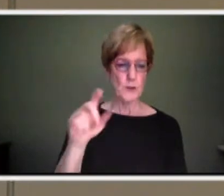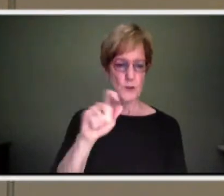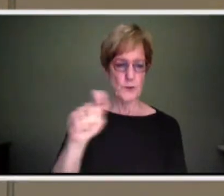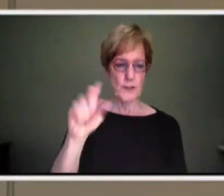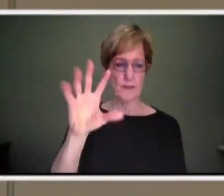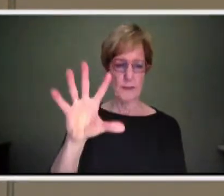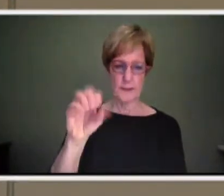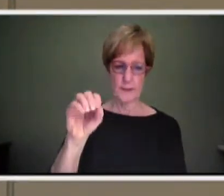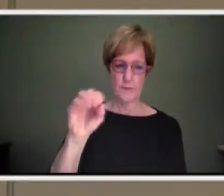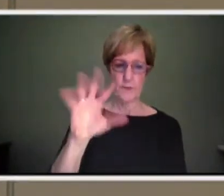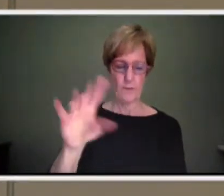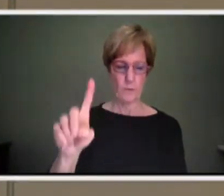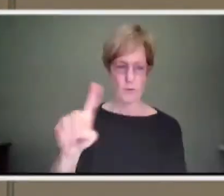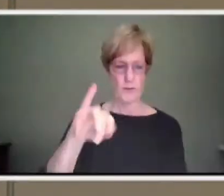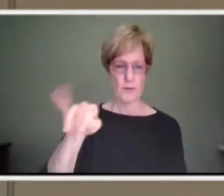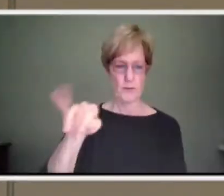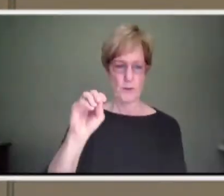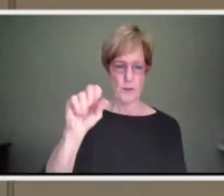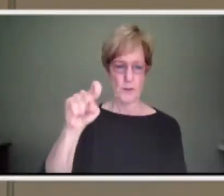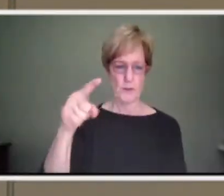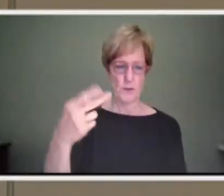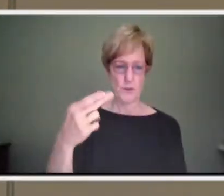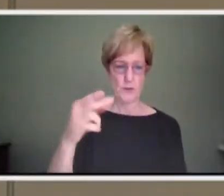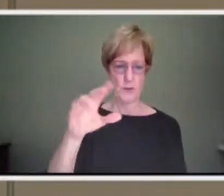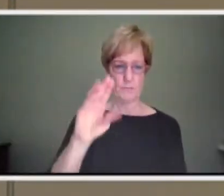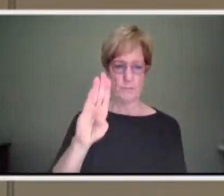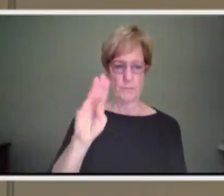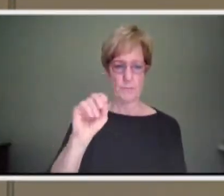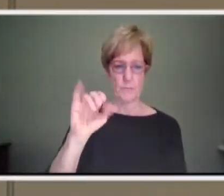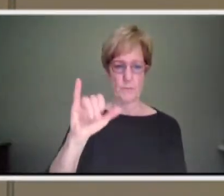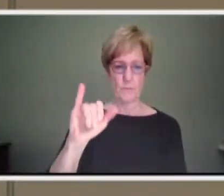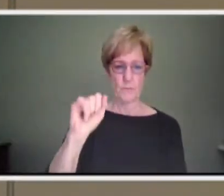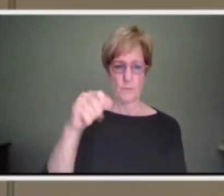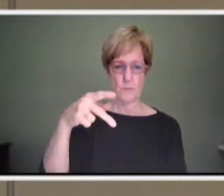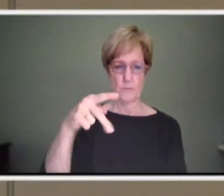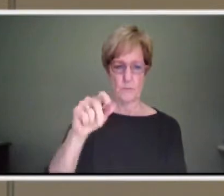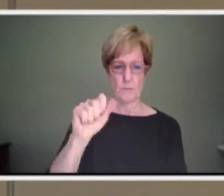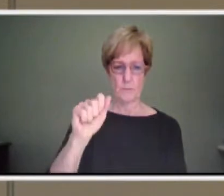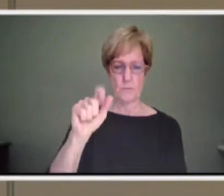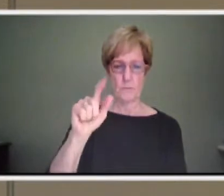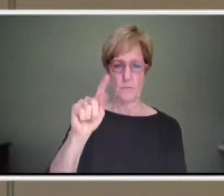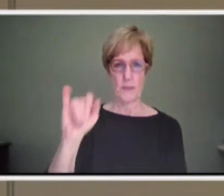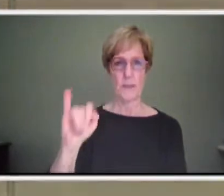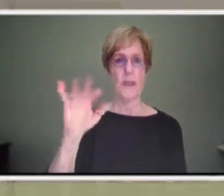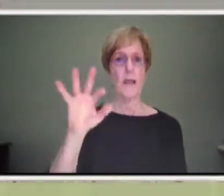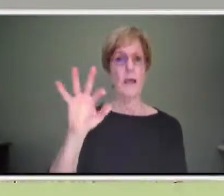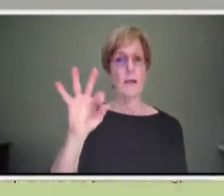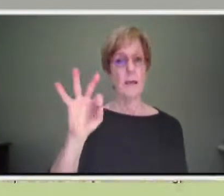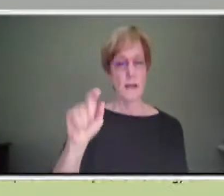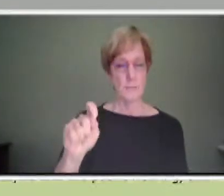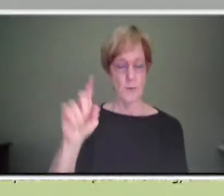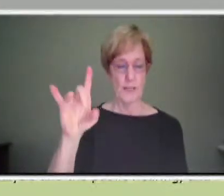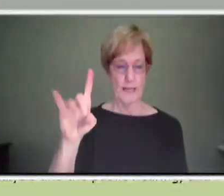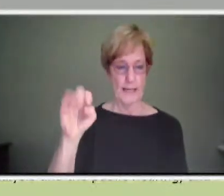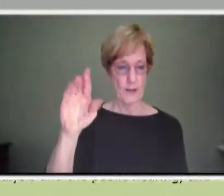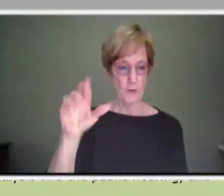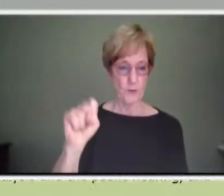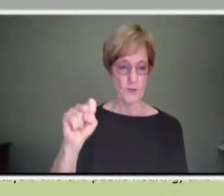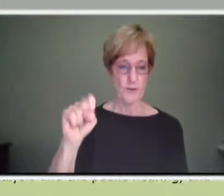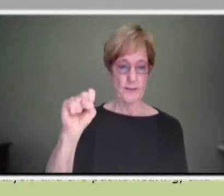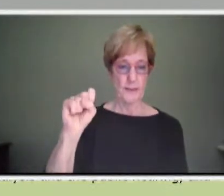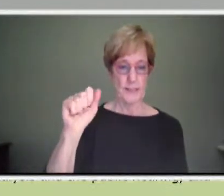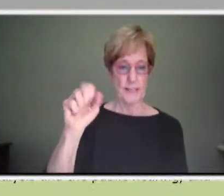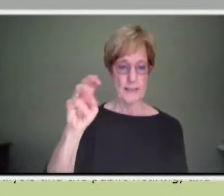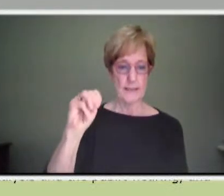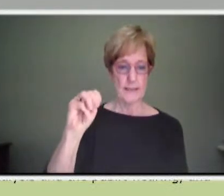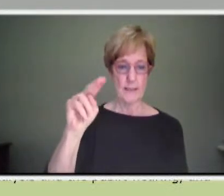2022-051 by Joseph Boyapati for approximately 4.98 acres located on the south side of Sam Neely Road, west of